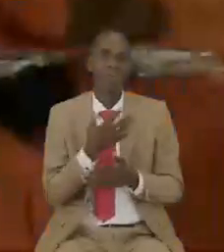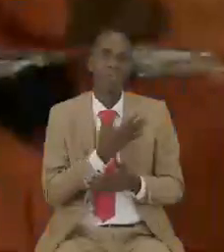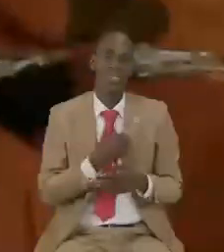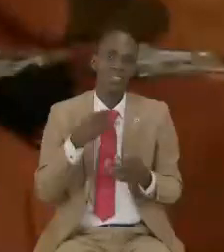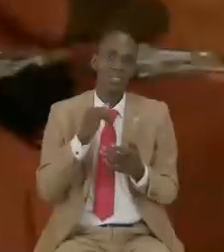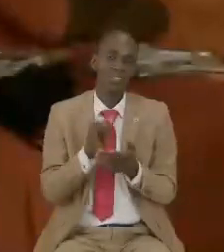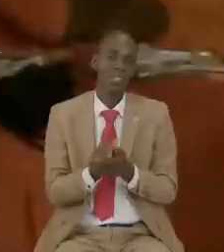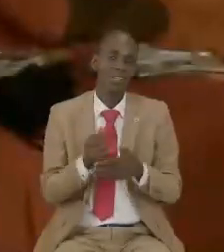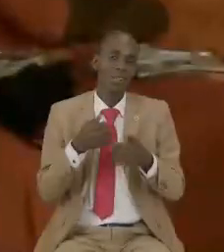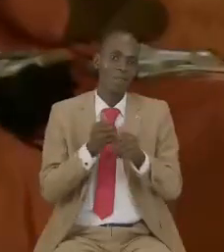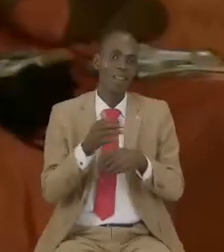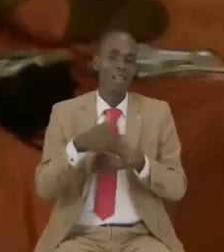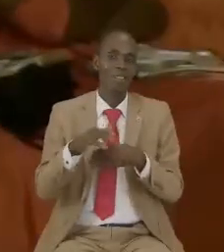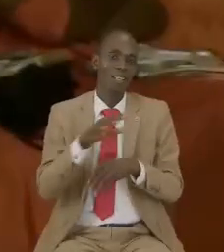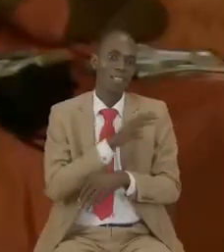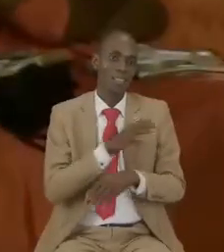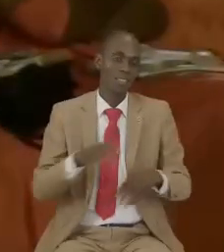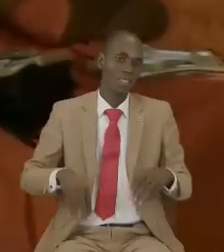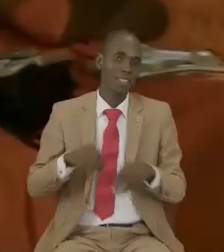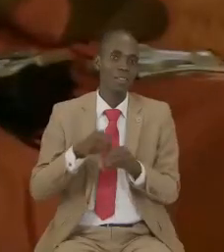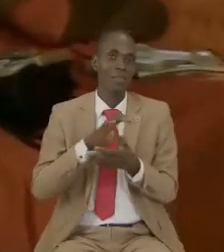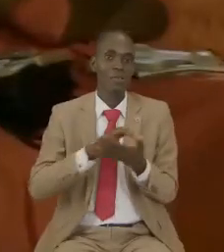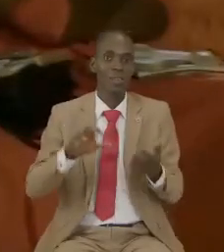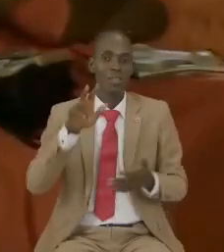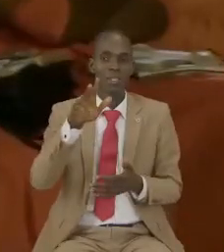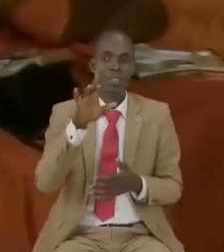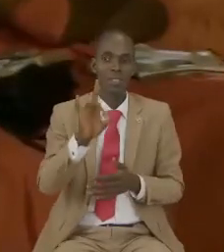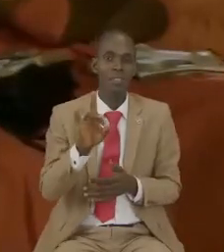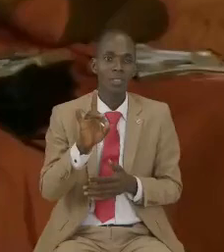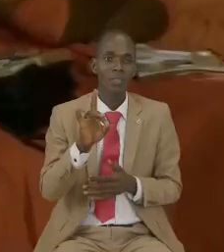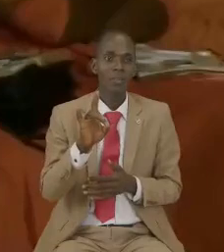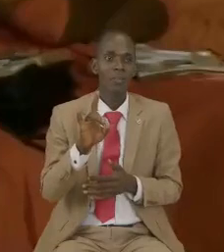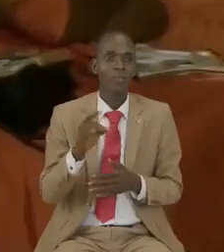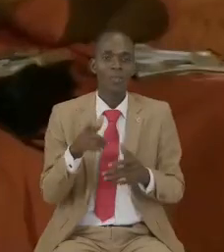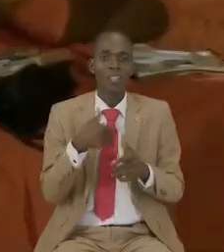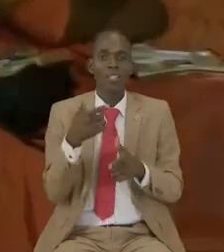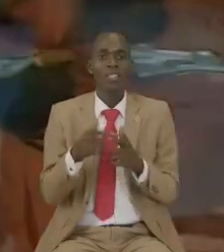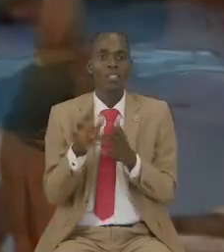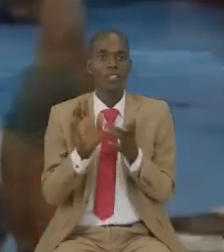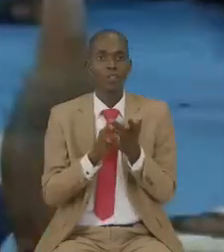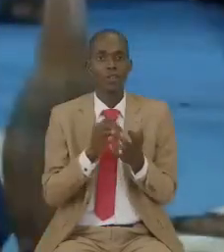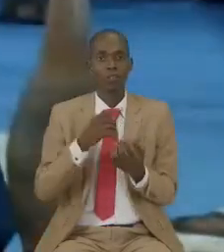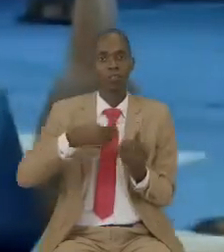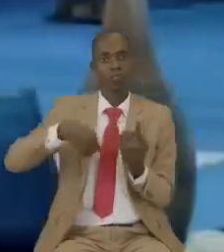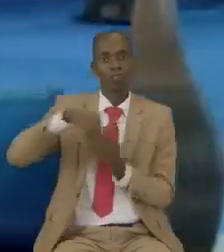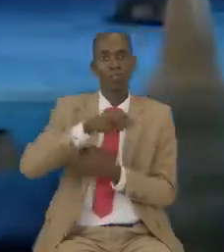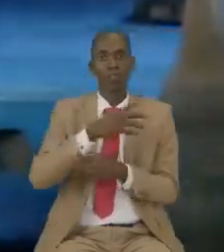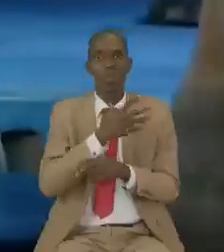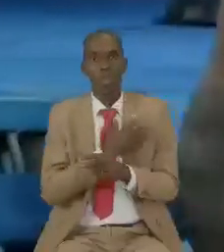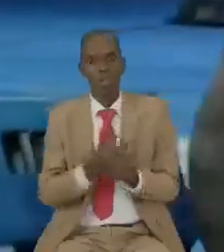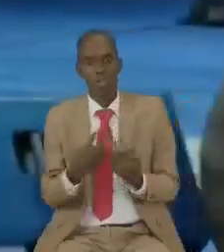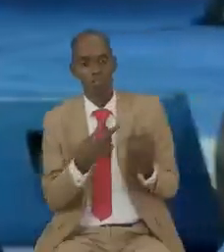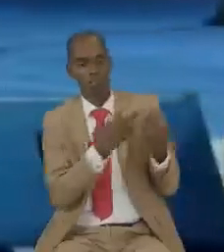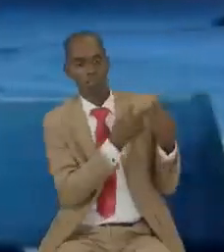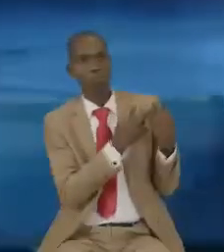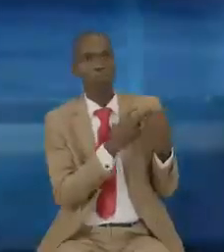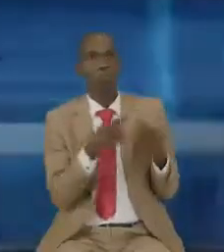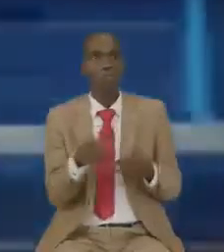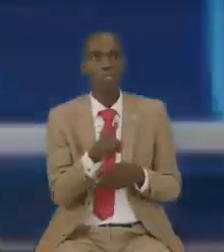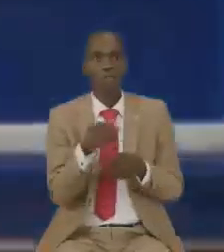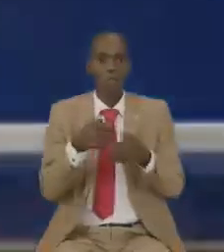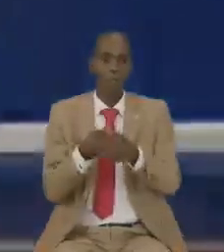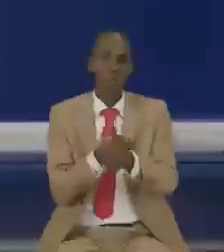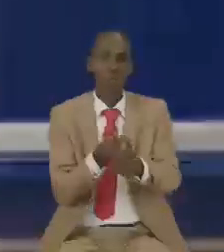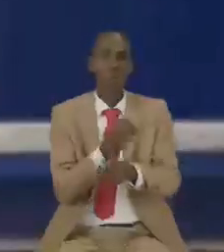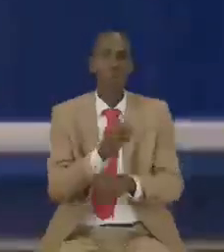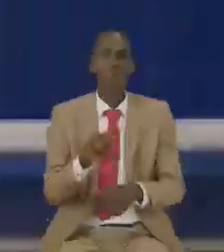verse 38. It says in verse 38, then Jesus turned and saw them following. You